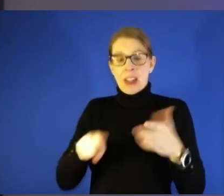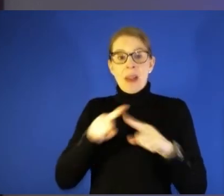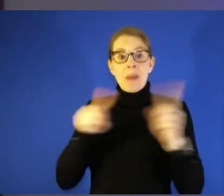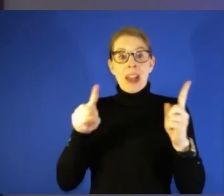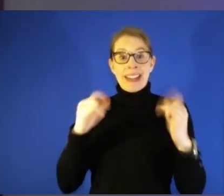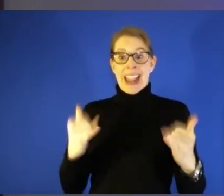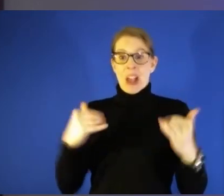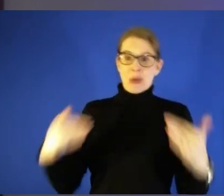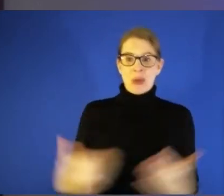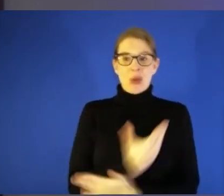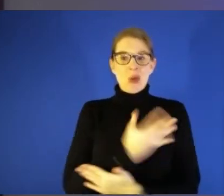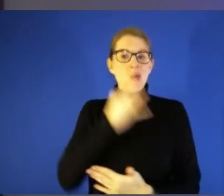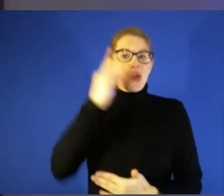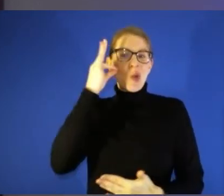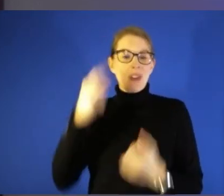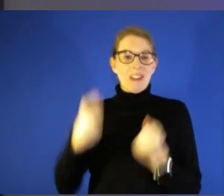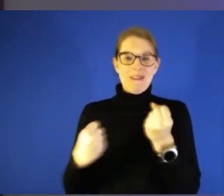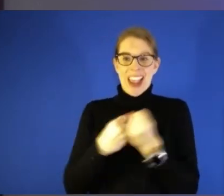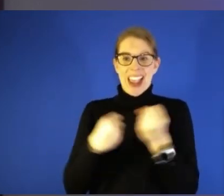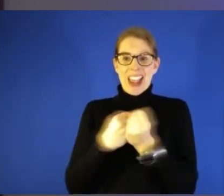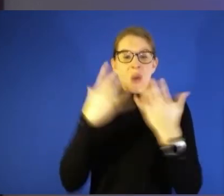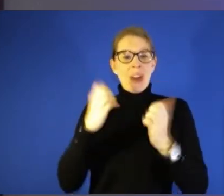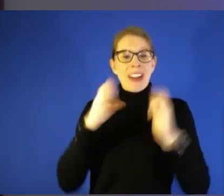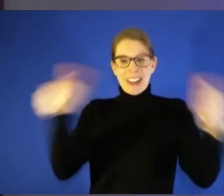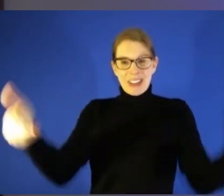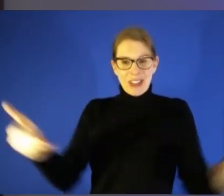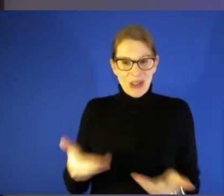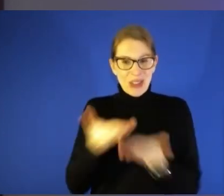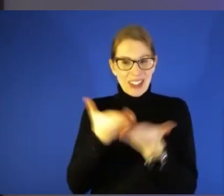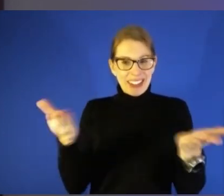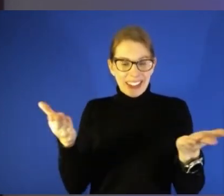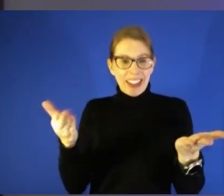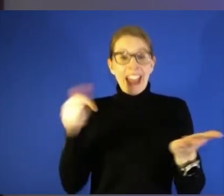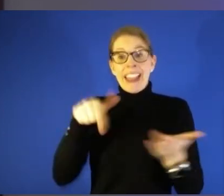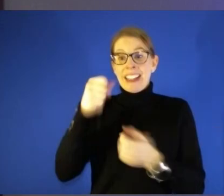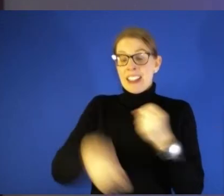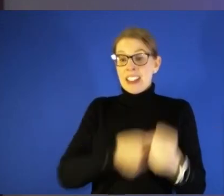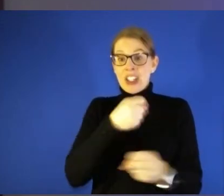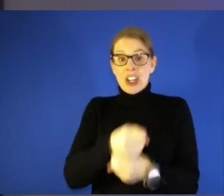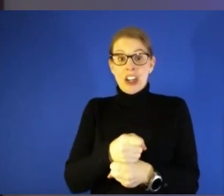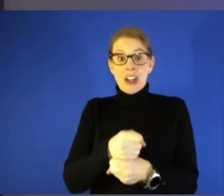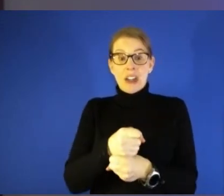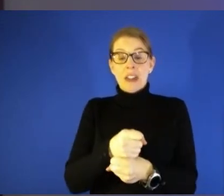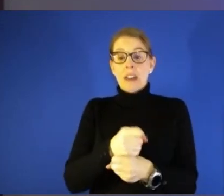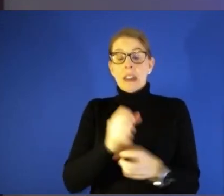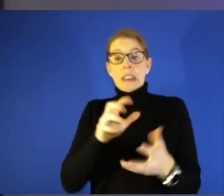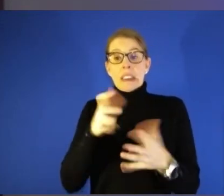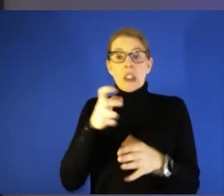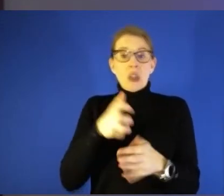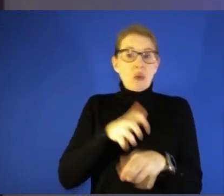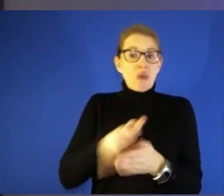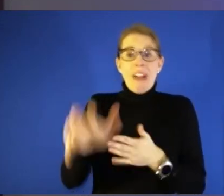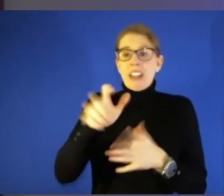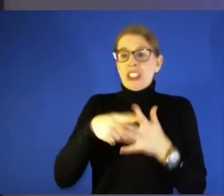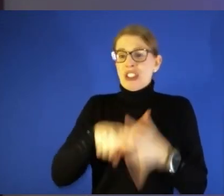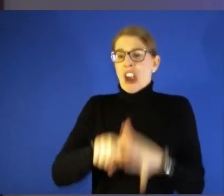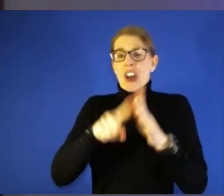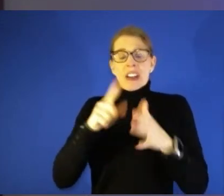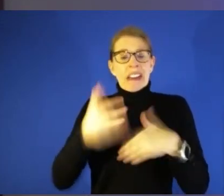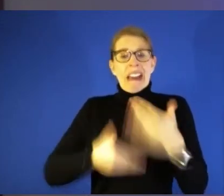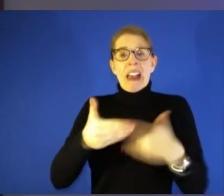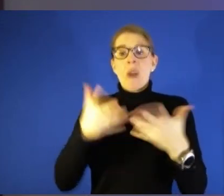new Chiefs fans that we want to introduce you to. We know this year has gotten off to quite a rough start, and we just want to start our weekend